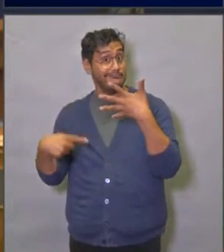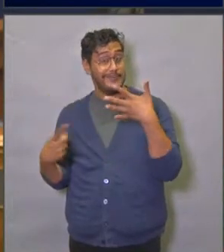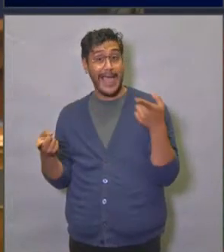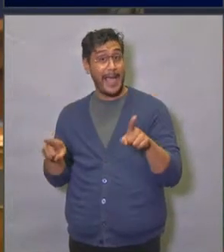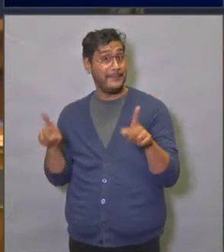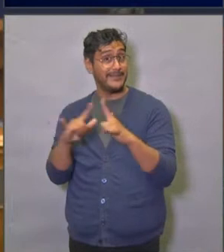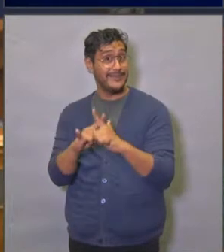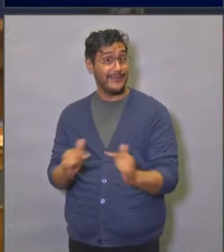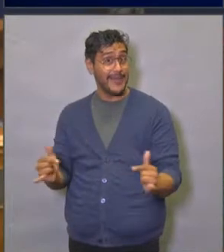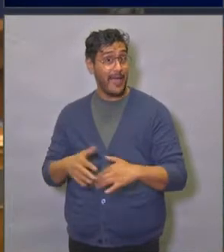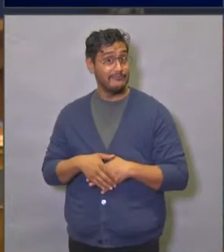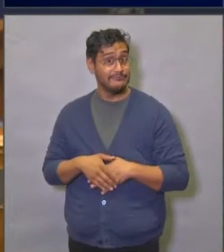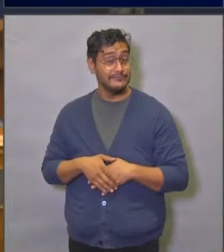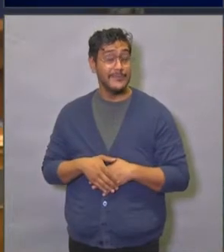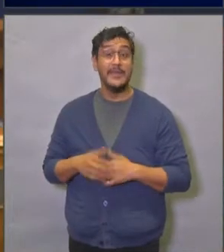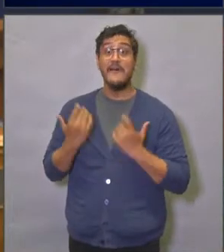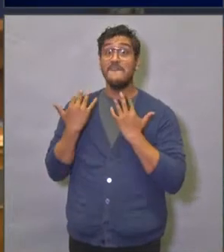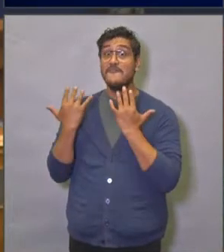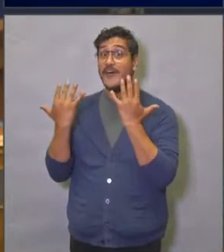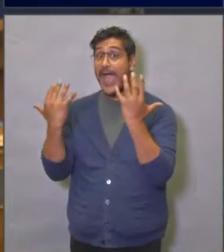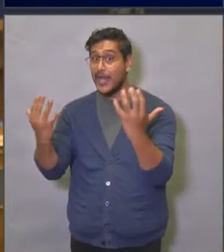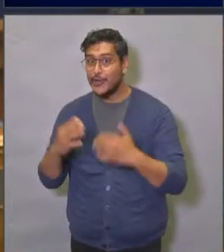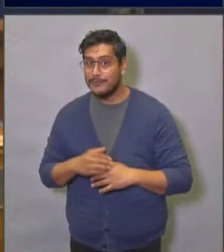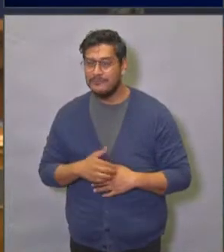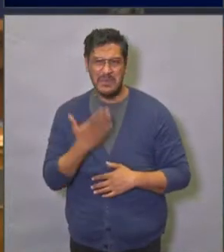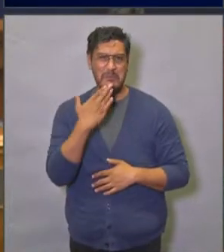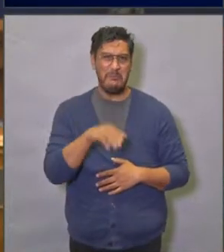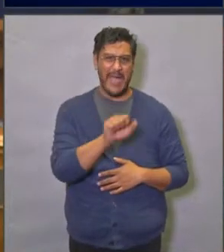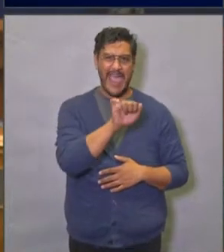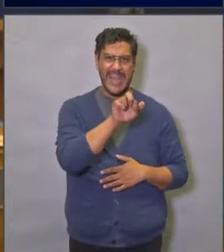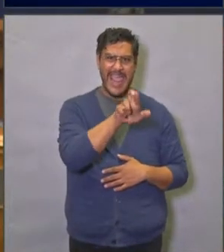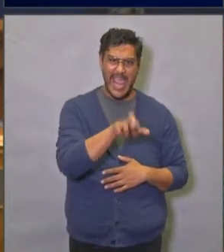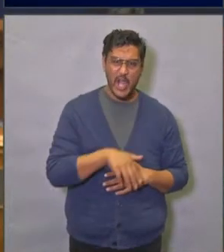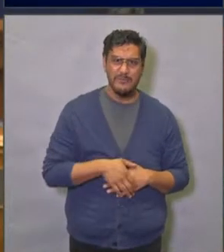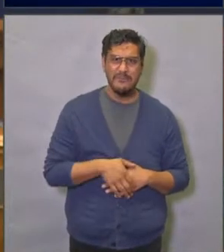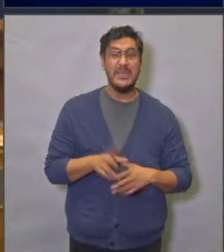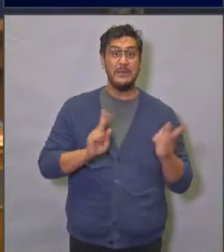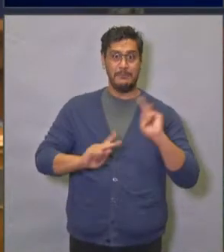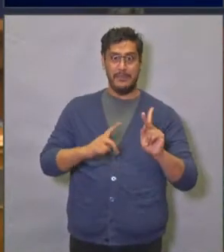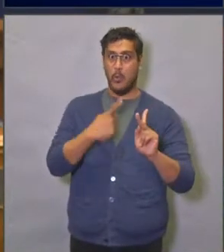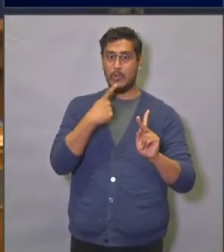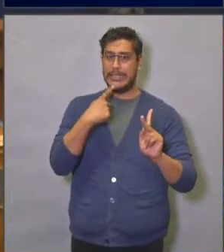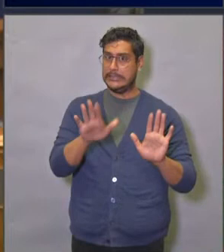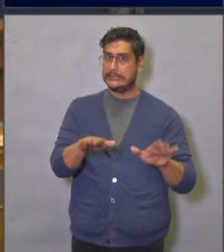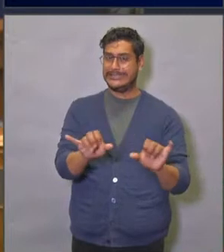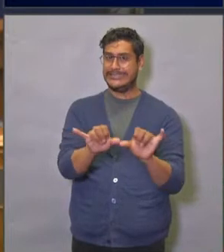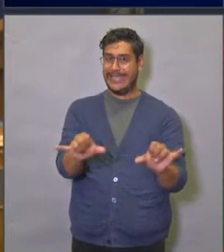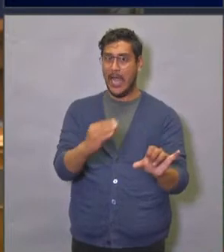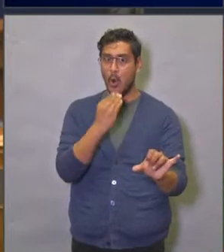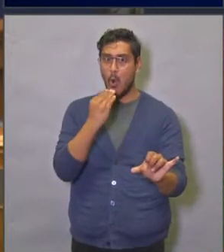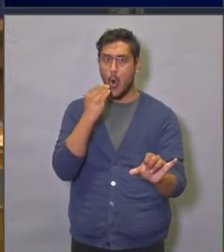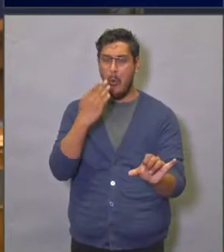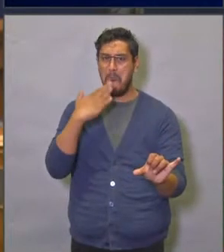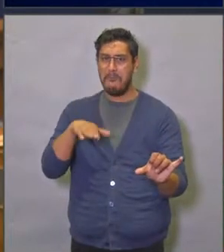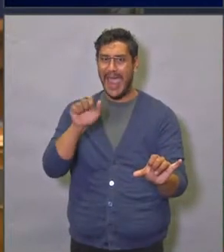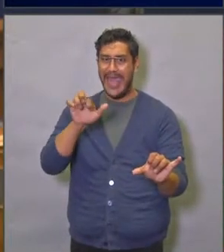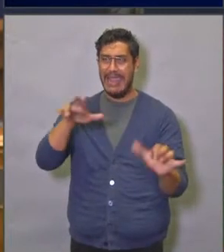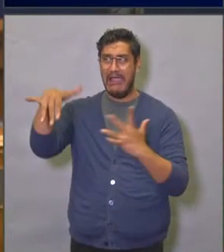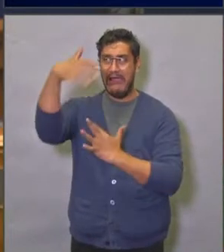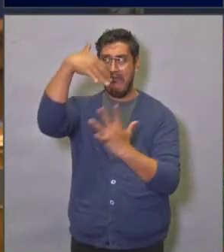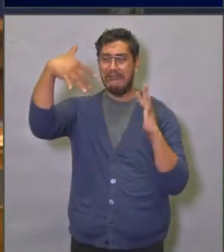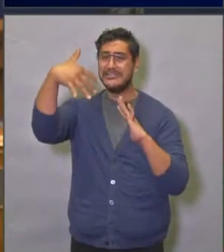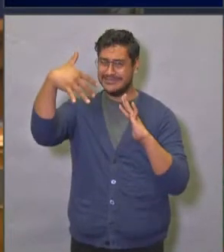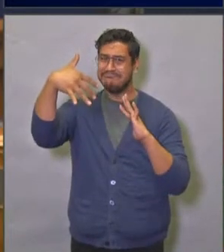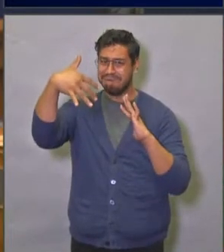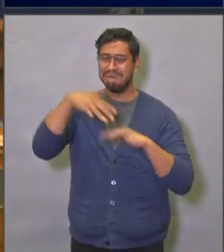same time. There were the wildfires, the poor air quality, people were being encouraged to stay within their homes. That probably contributed. We had a